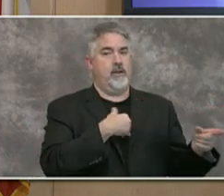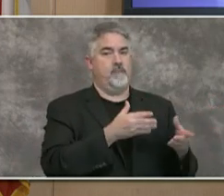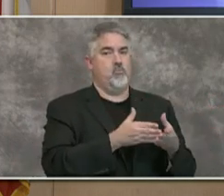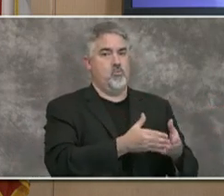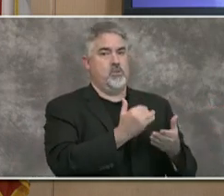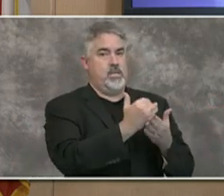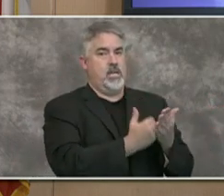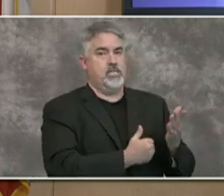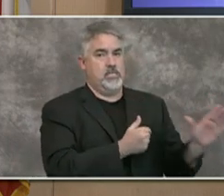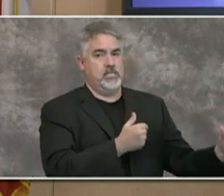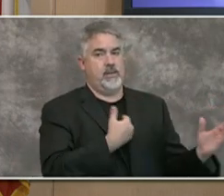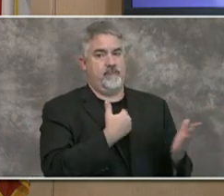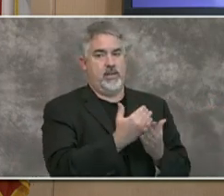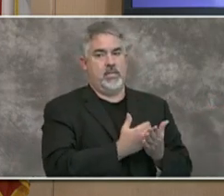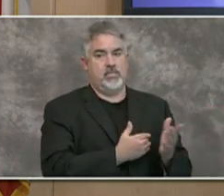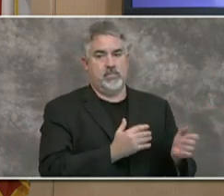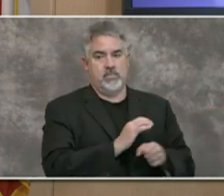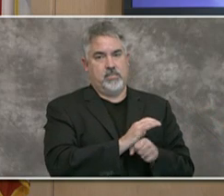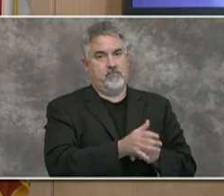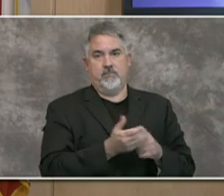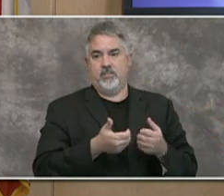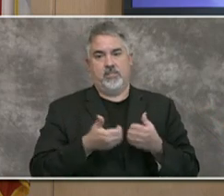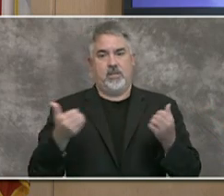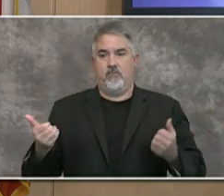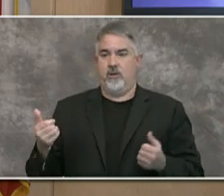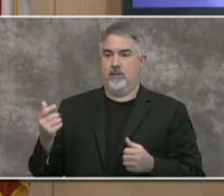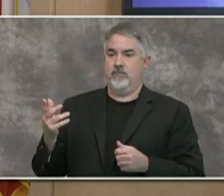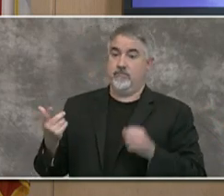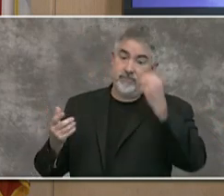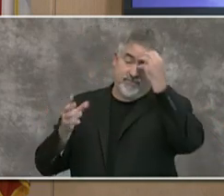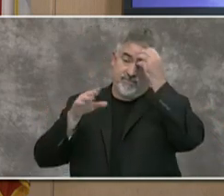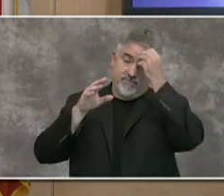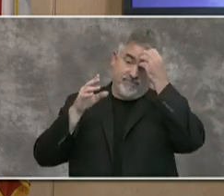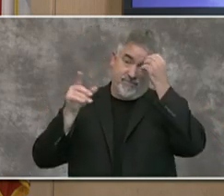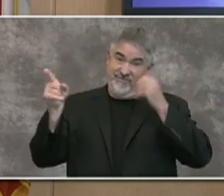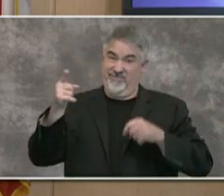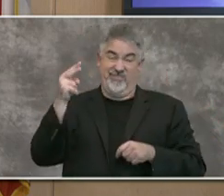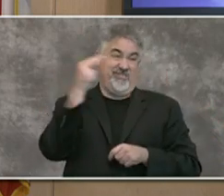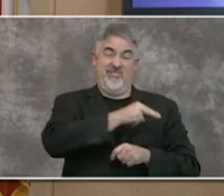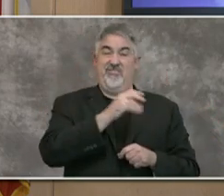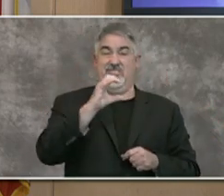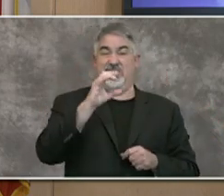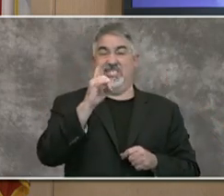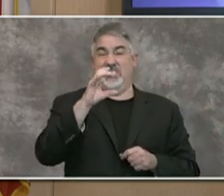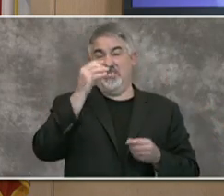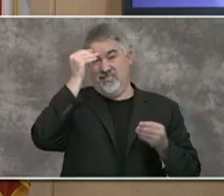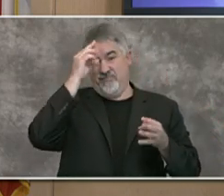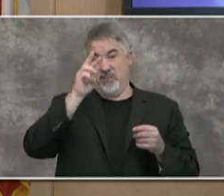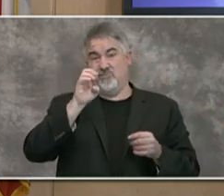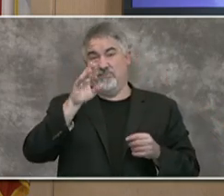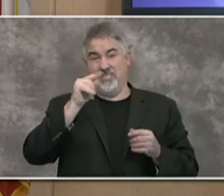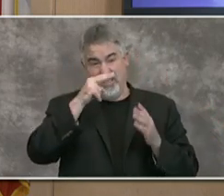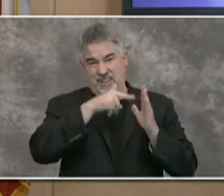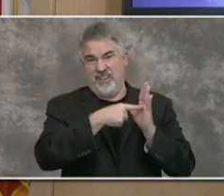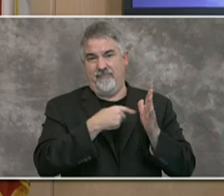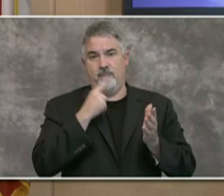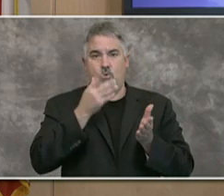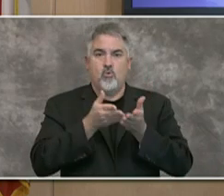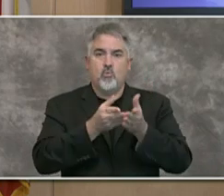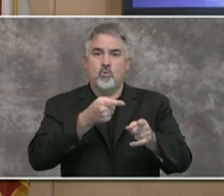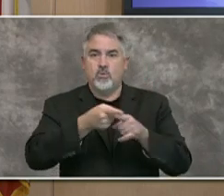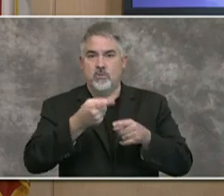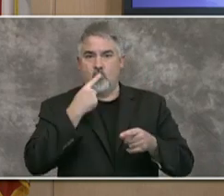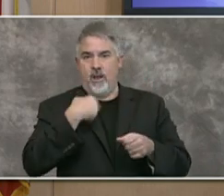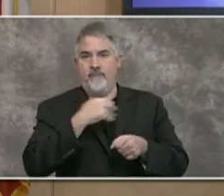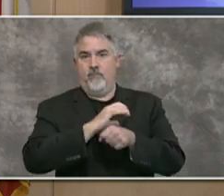COVID instances. And so I would direct you to them to get specific answers on those questions. The number